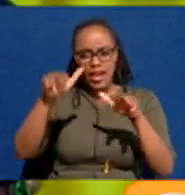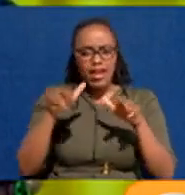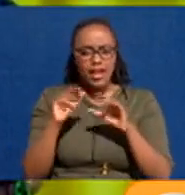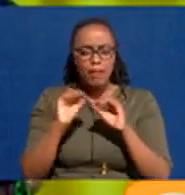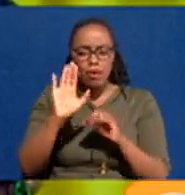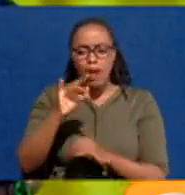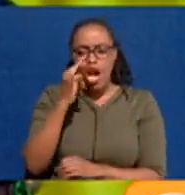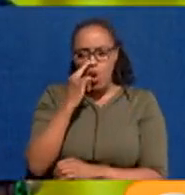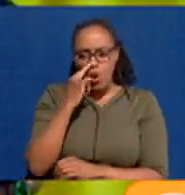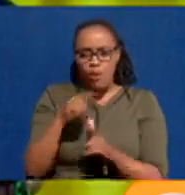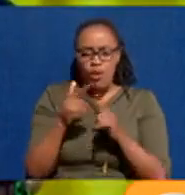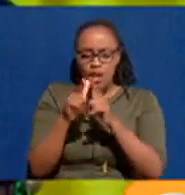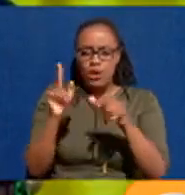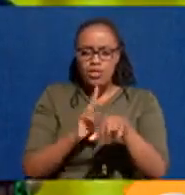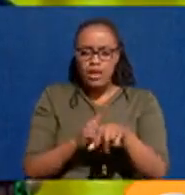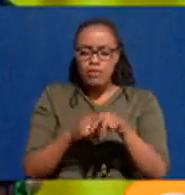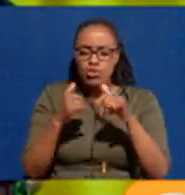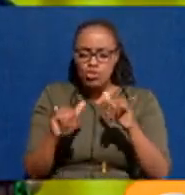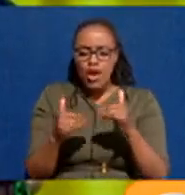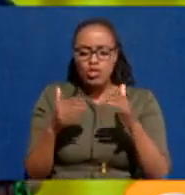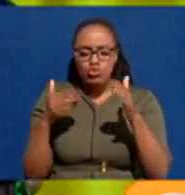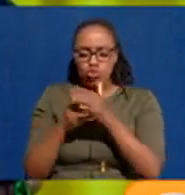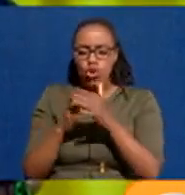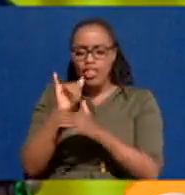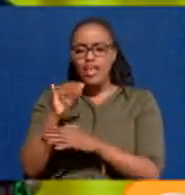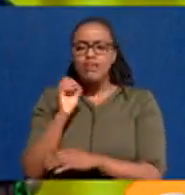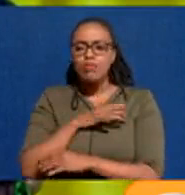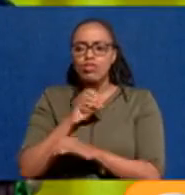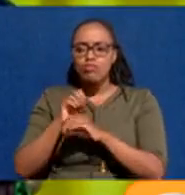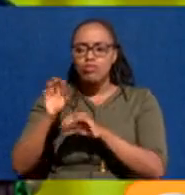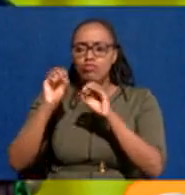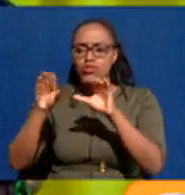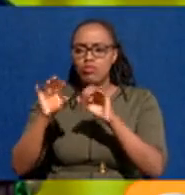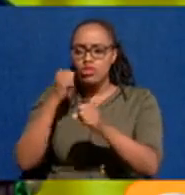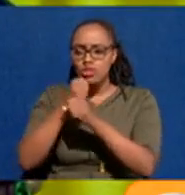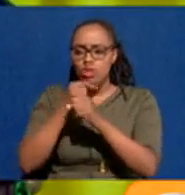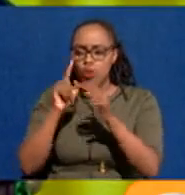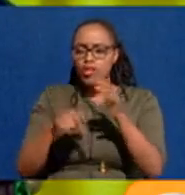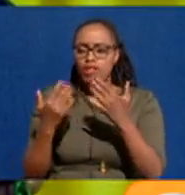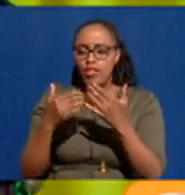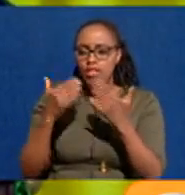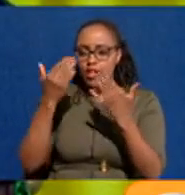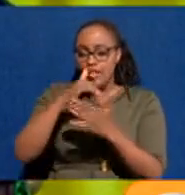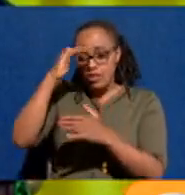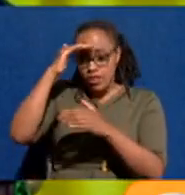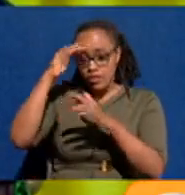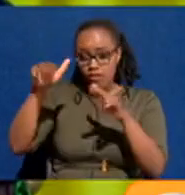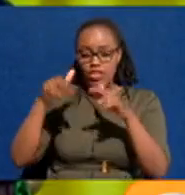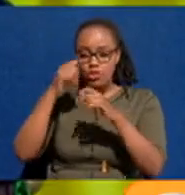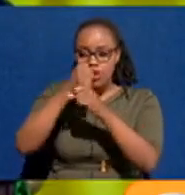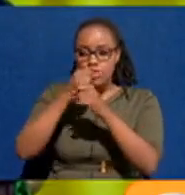home. We've given them time to soundproof. So we've not, and I don't know what job we used to do in the nightclub. Ulikuwa unafanya kazi gani,